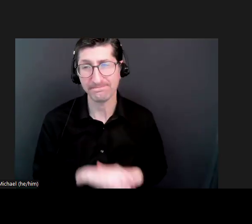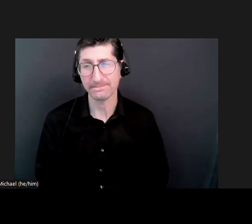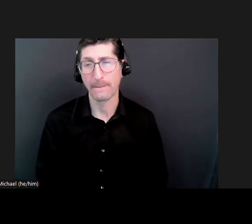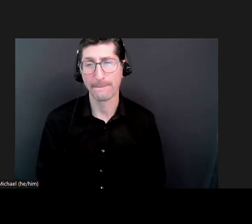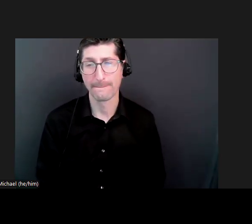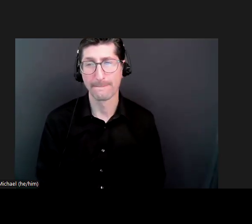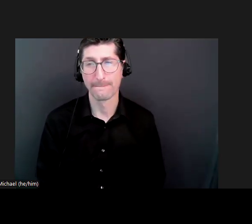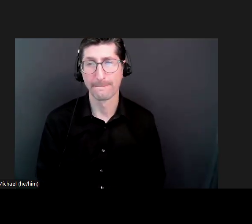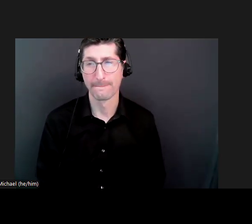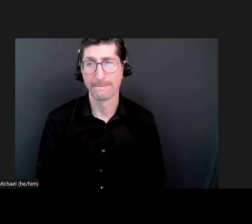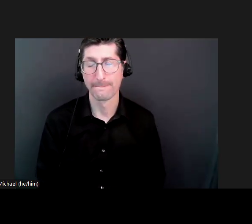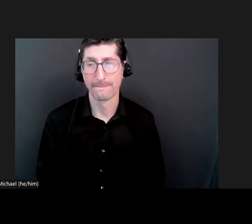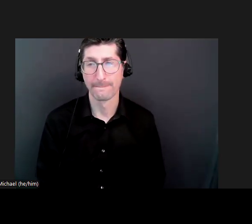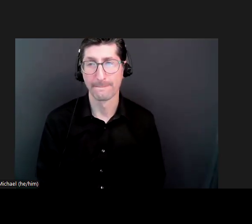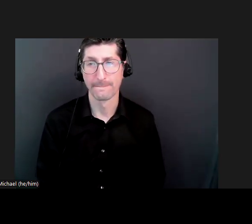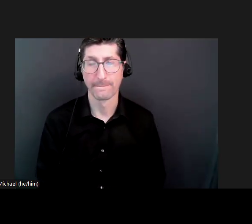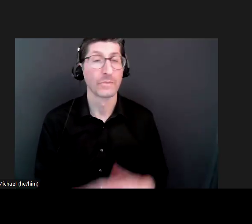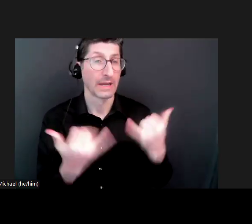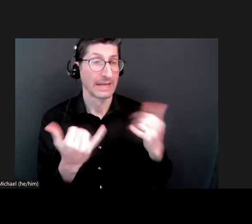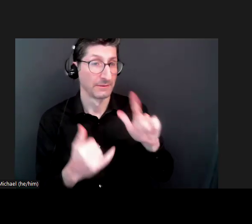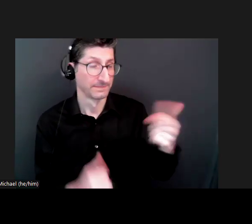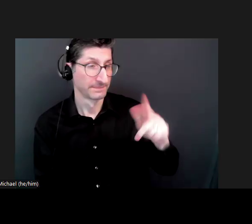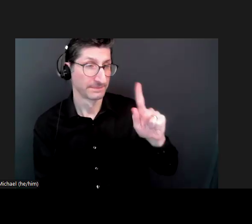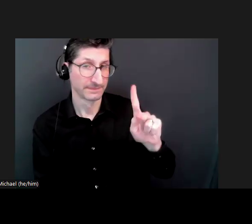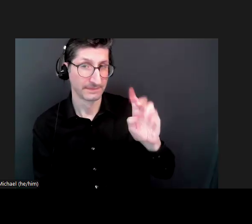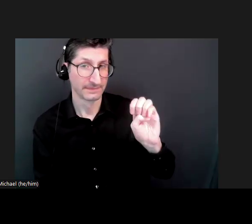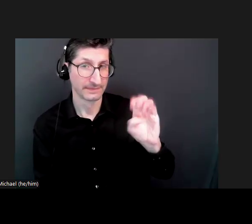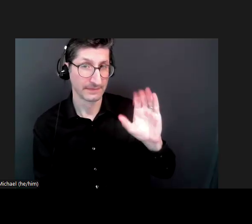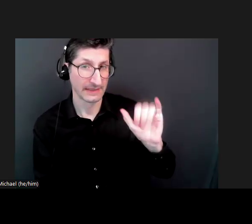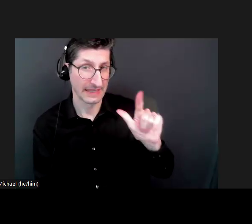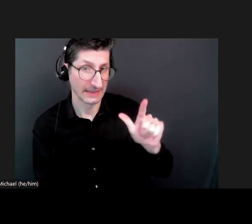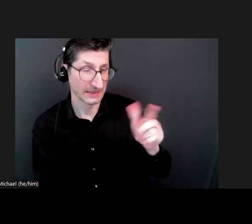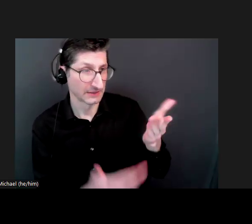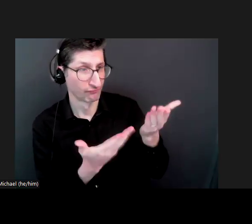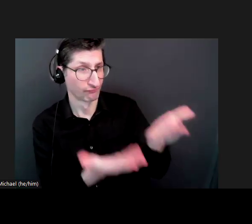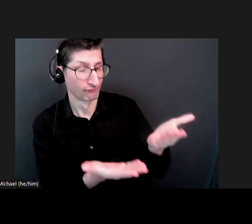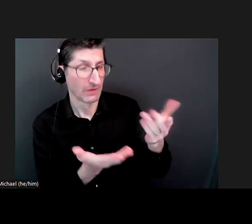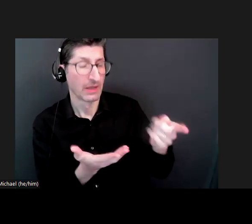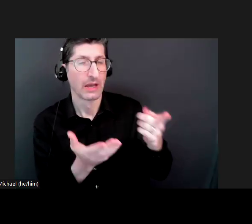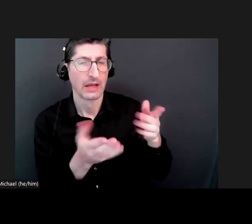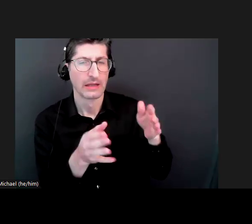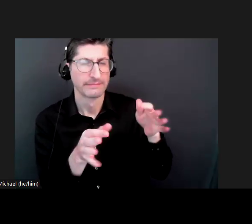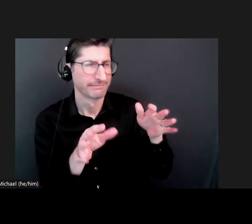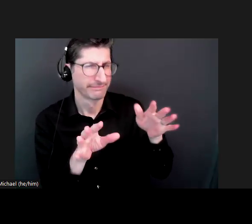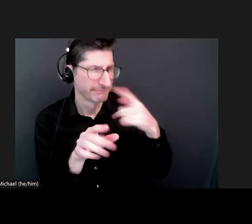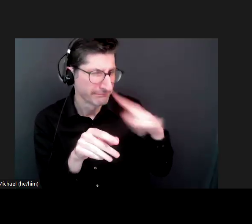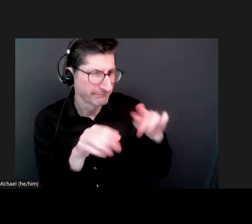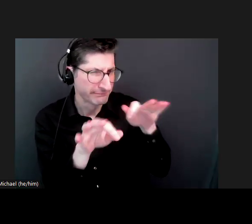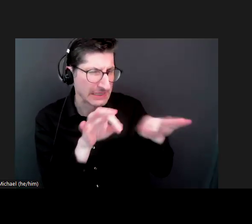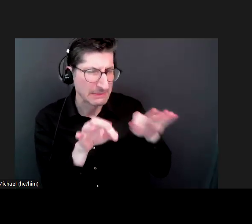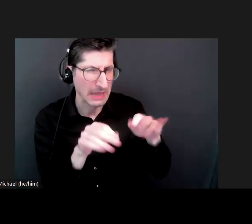All So, right. so now to you, Kessel, to help just give a quick instruction process